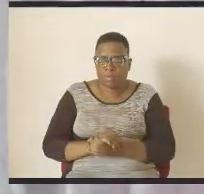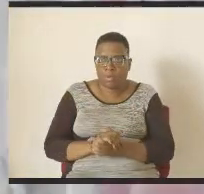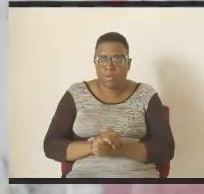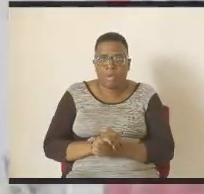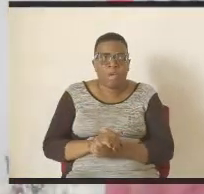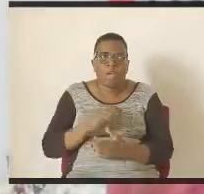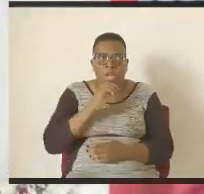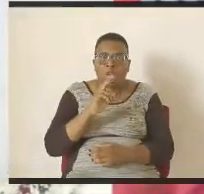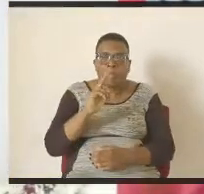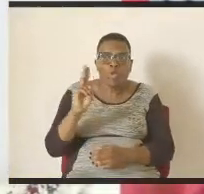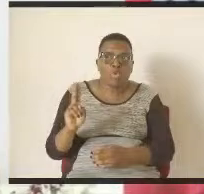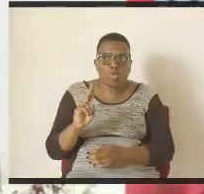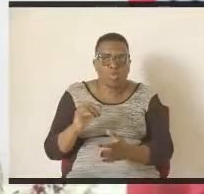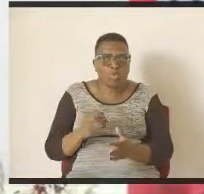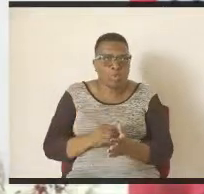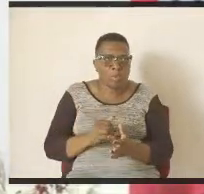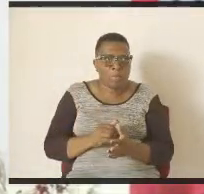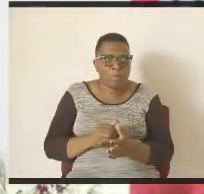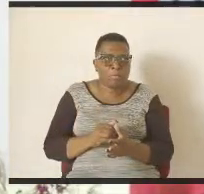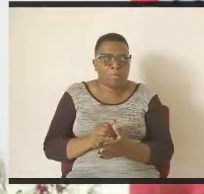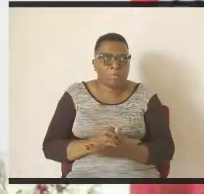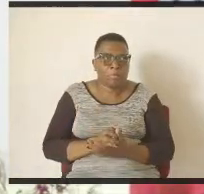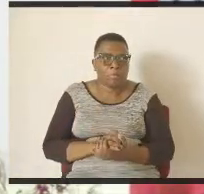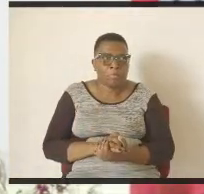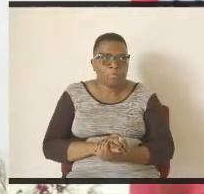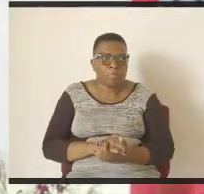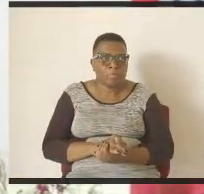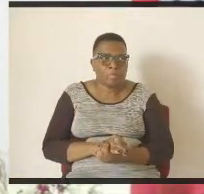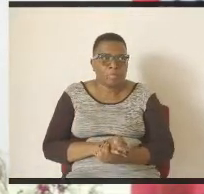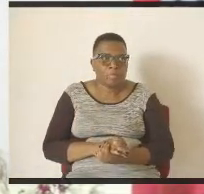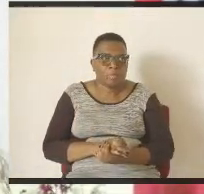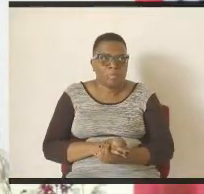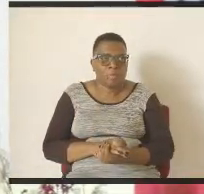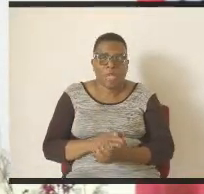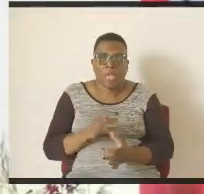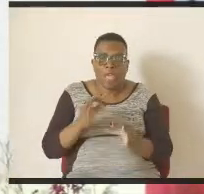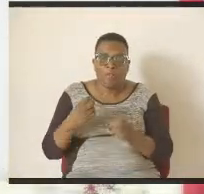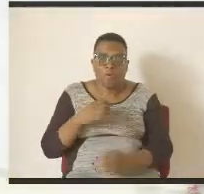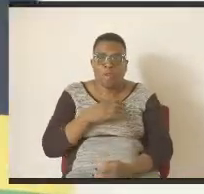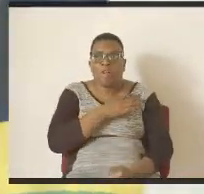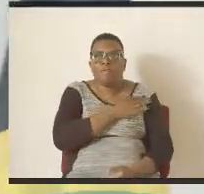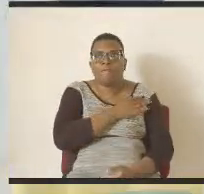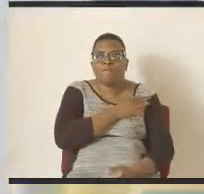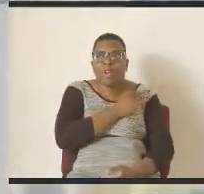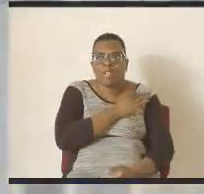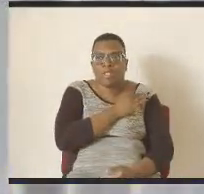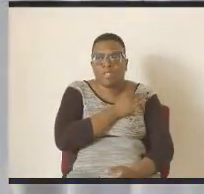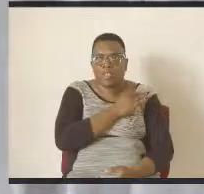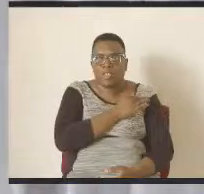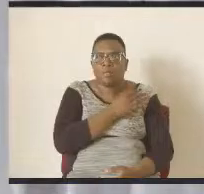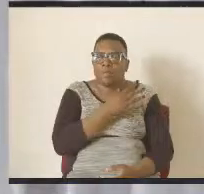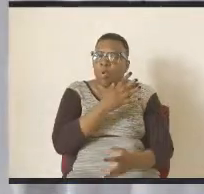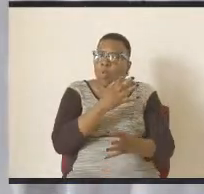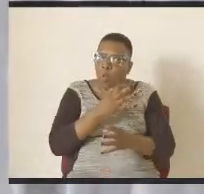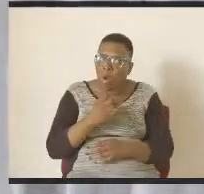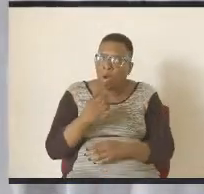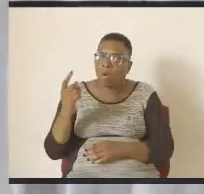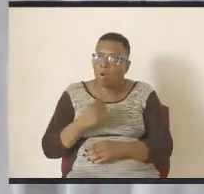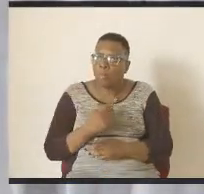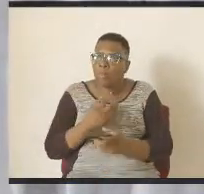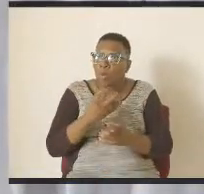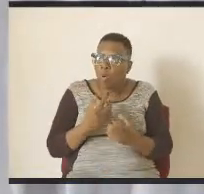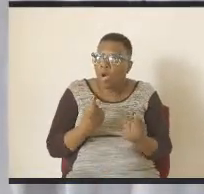to Calvary. But if we volunteer, again, when we consider everything he did for